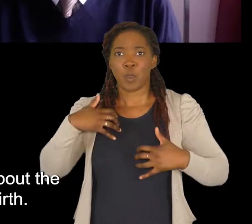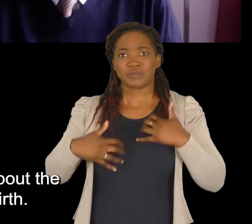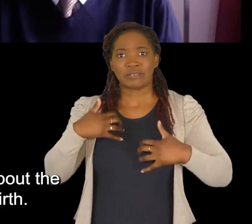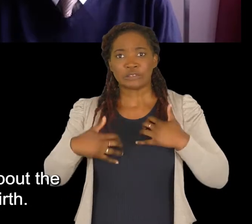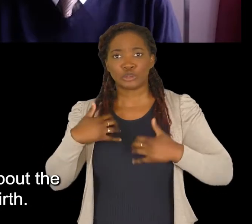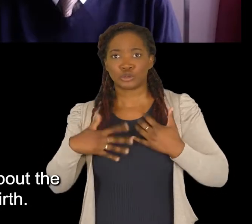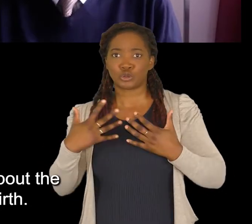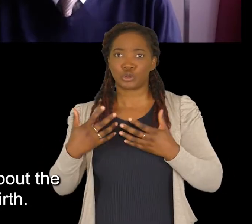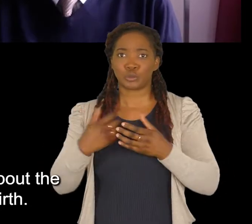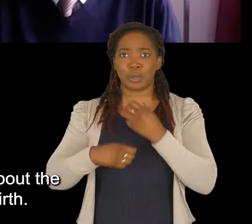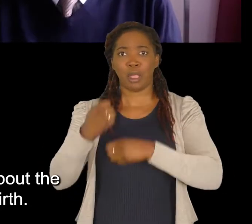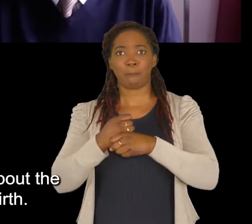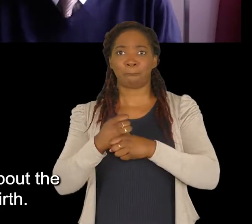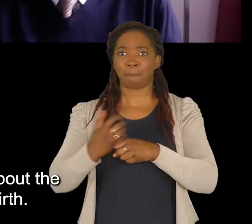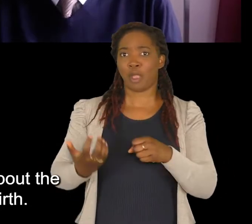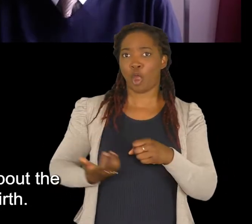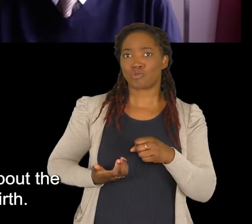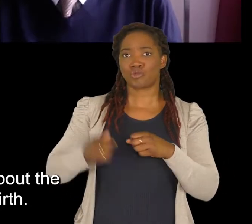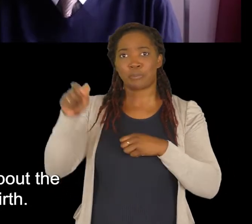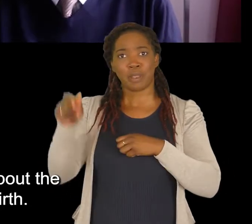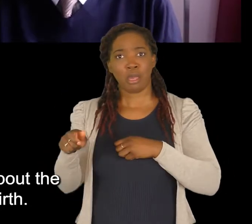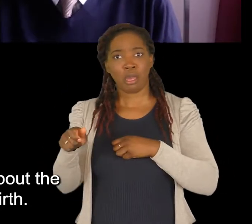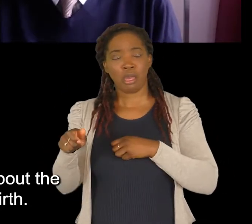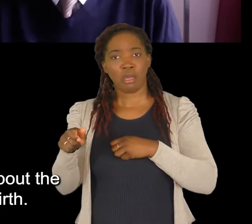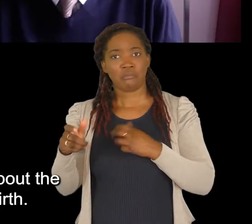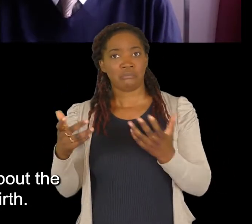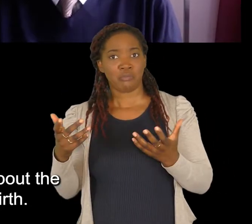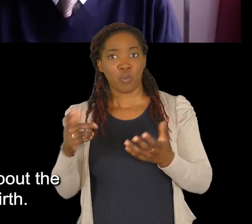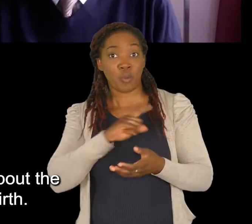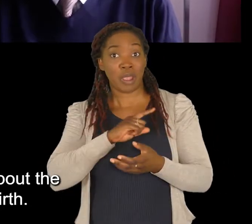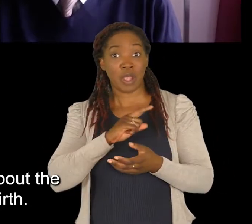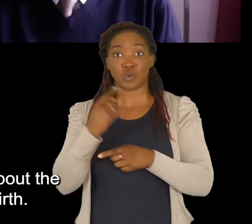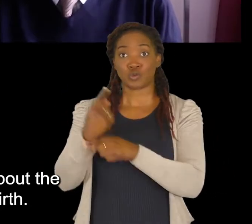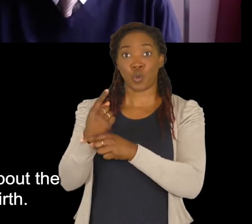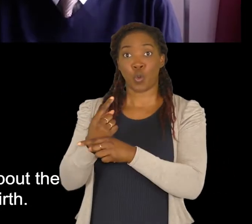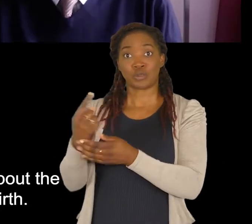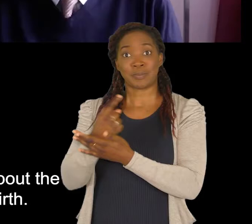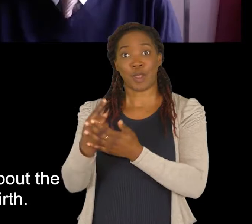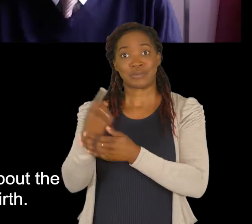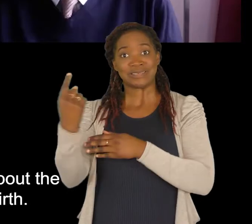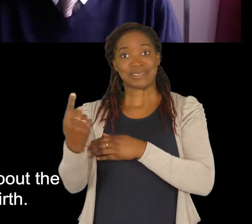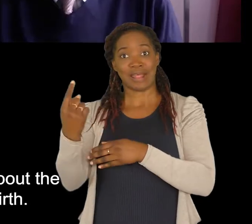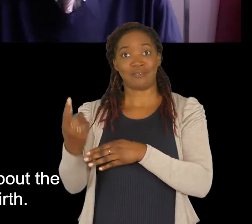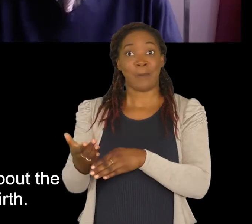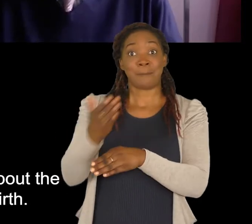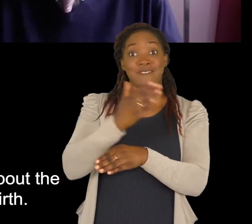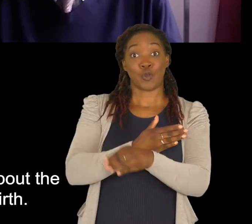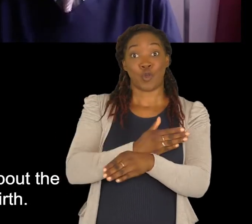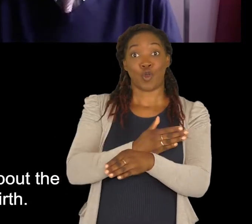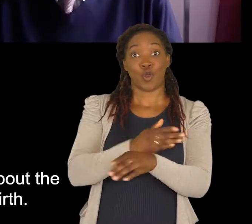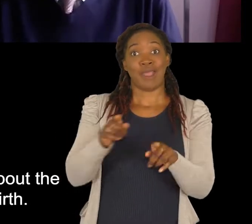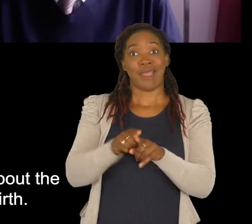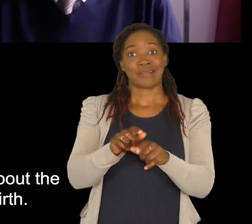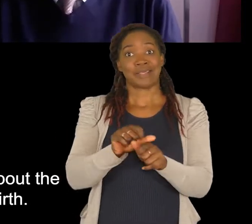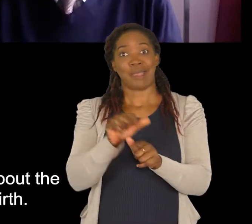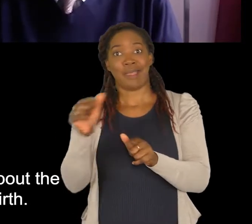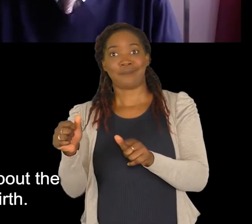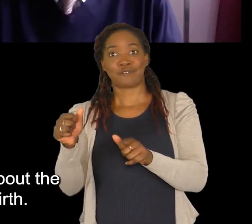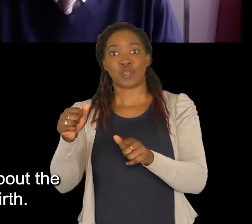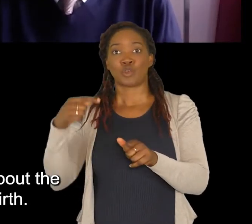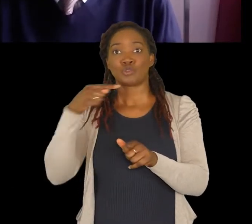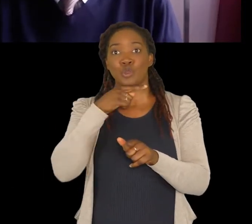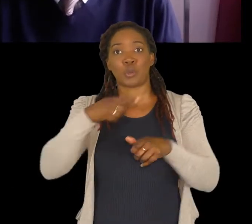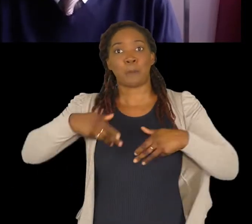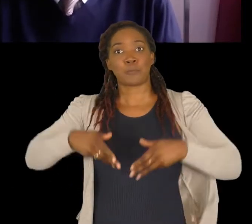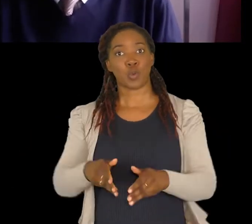And it's really interesting because you talked about the Hardeep before and the after your son